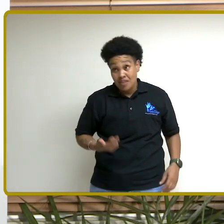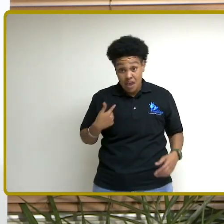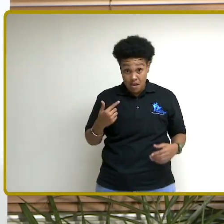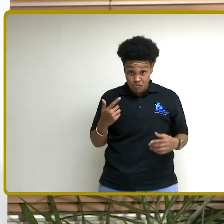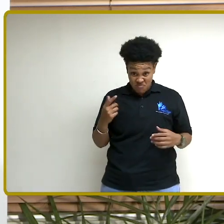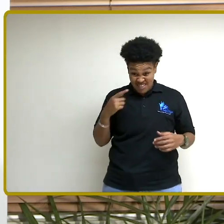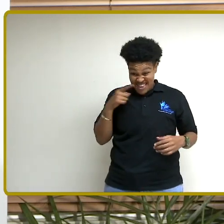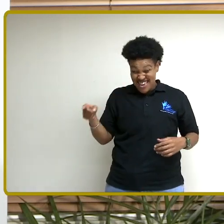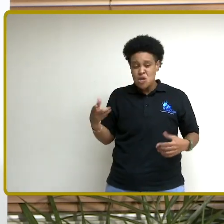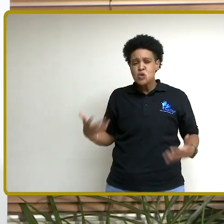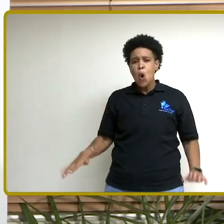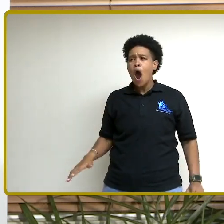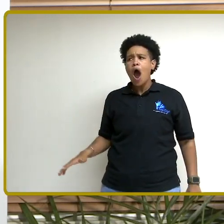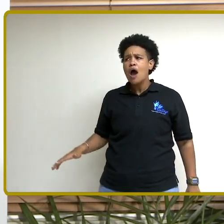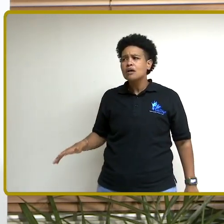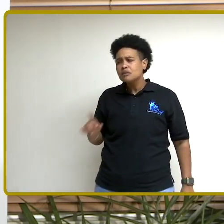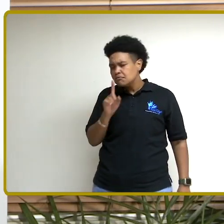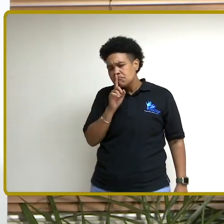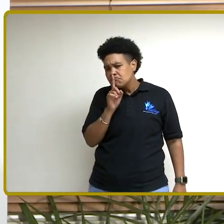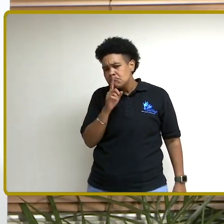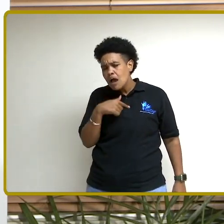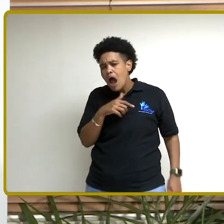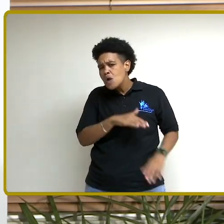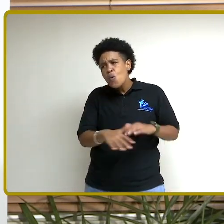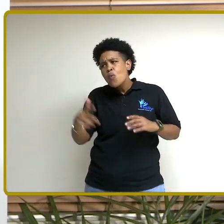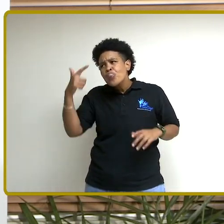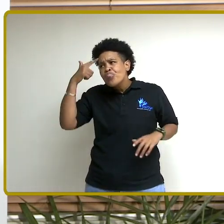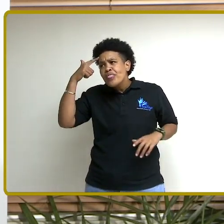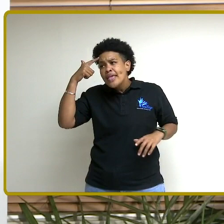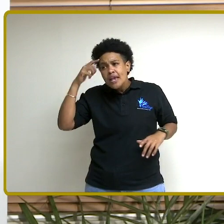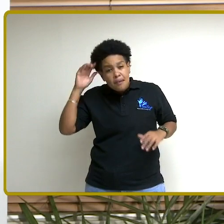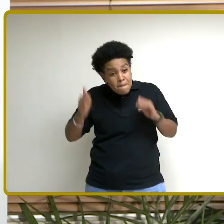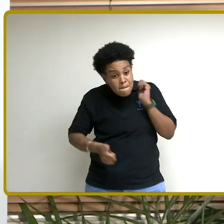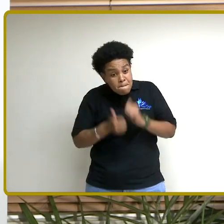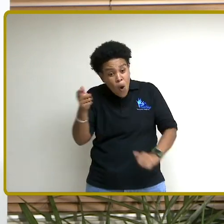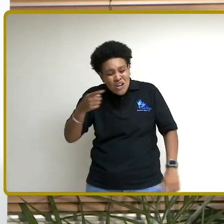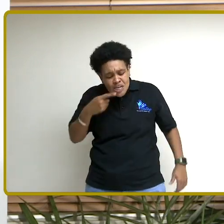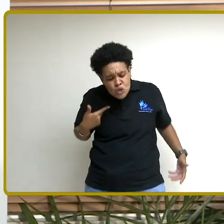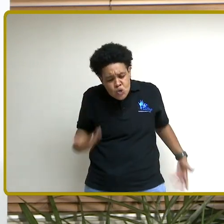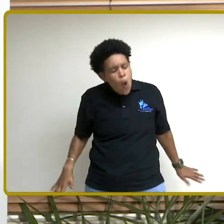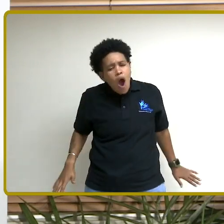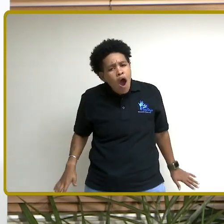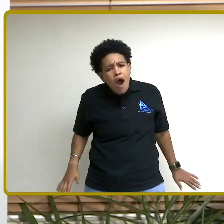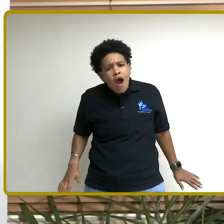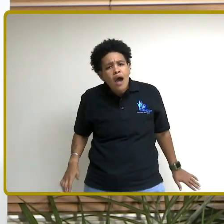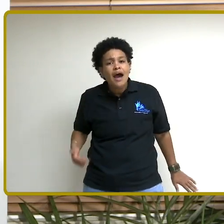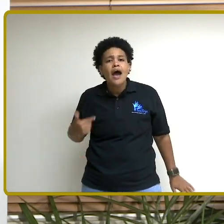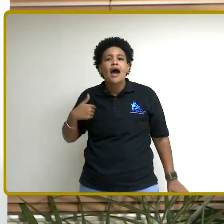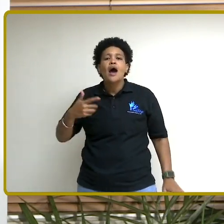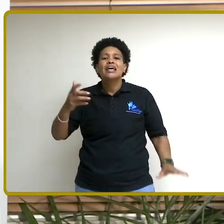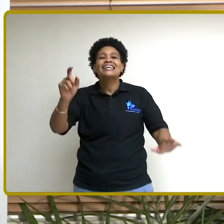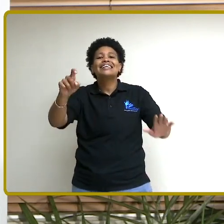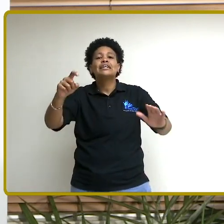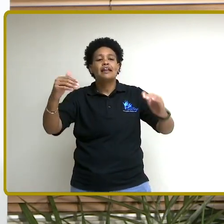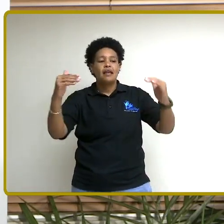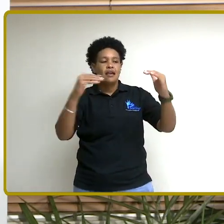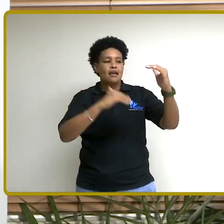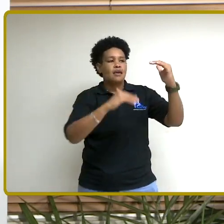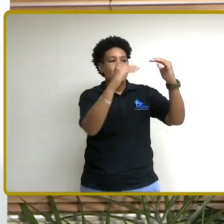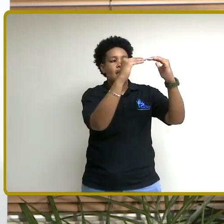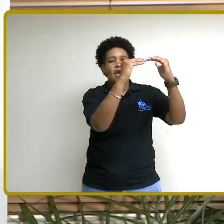hesitancy, because I think there is a need to ensure that there is equitable